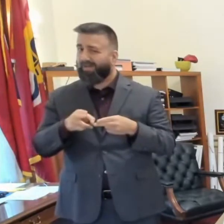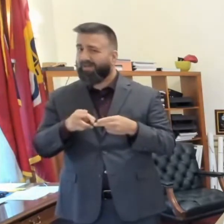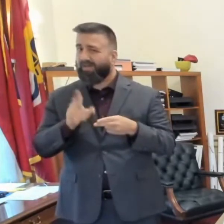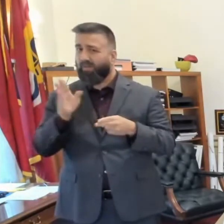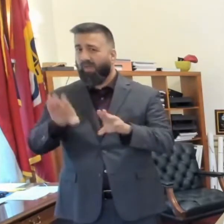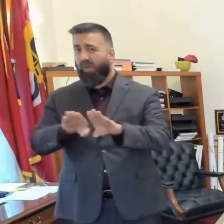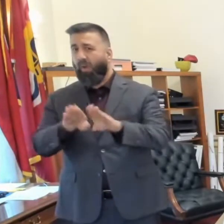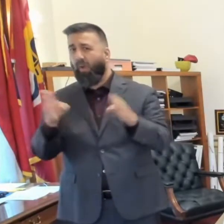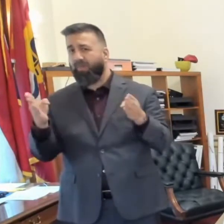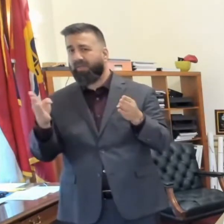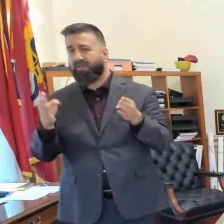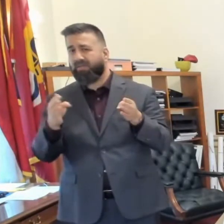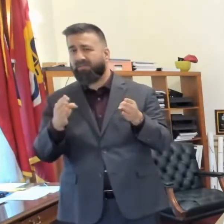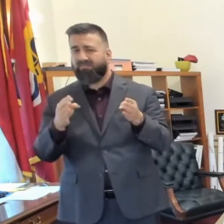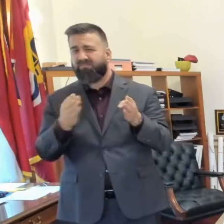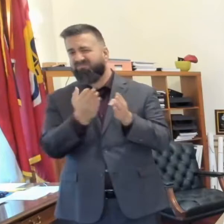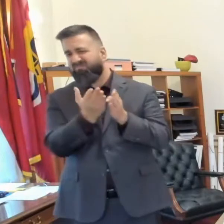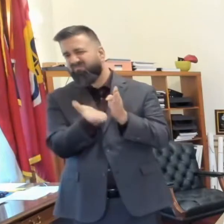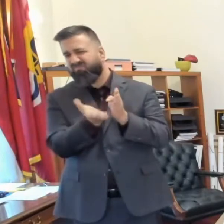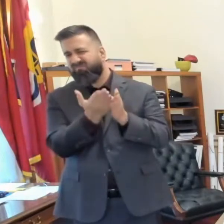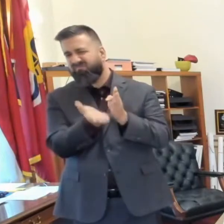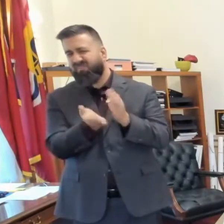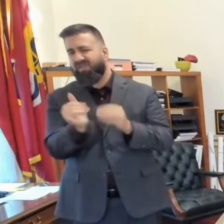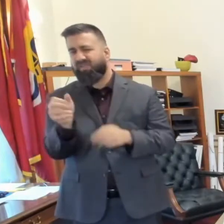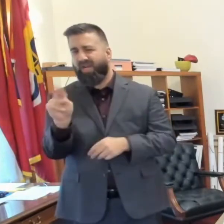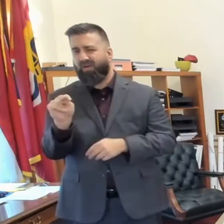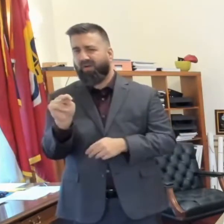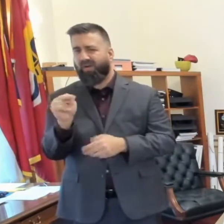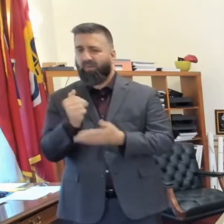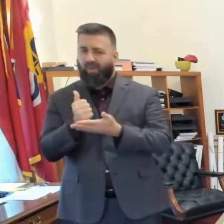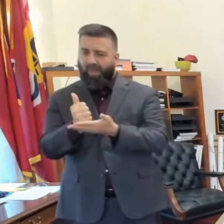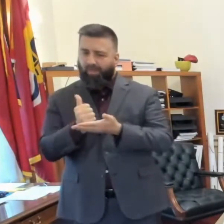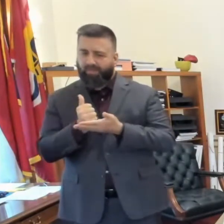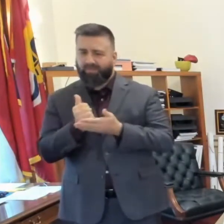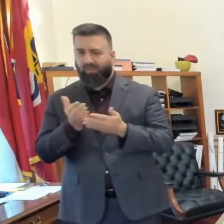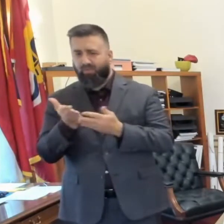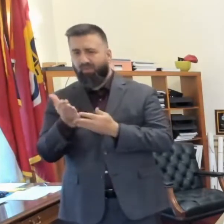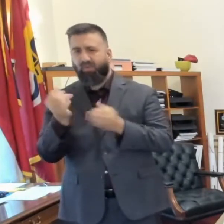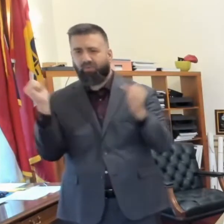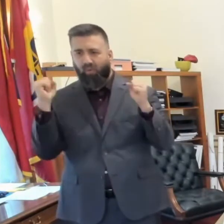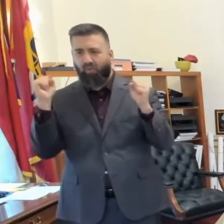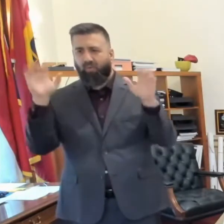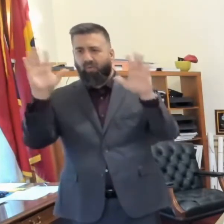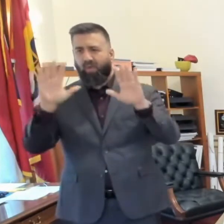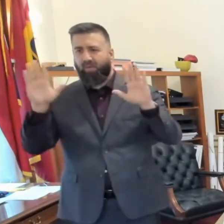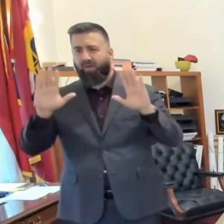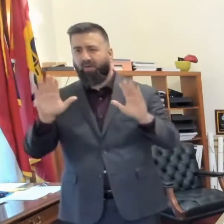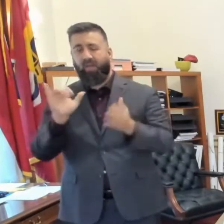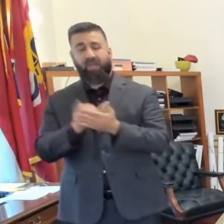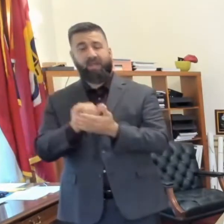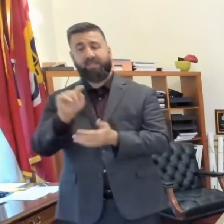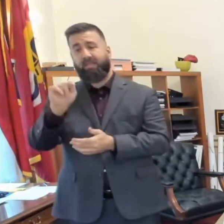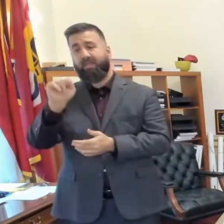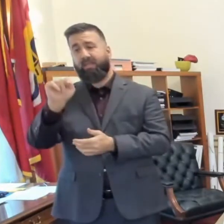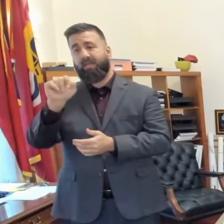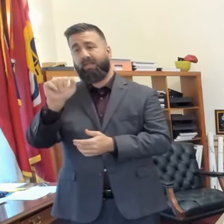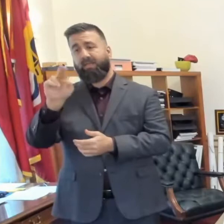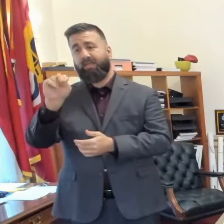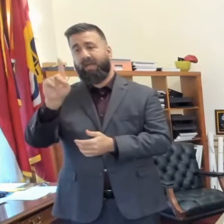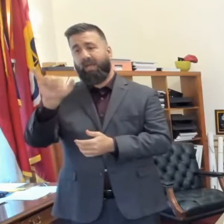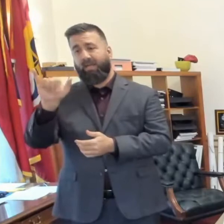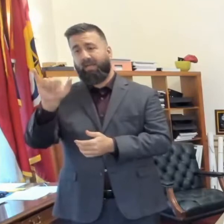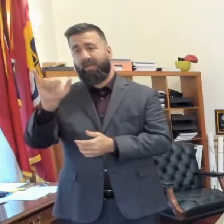late January to get us through the coldest part. And that will be Tandy Recreation Center and Cherokee Recreation Center.